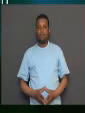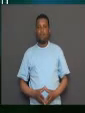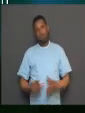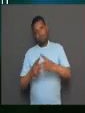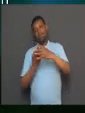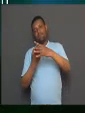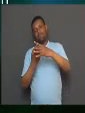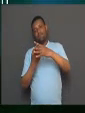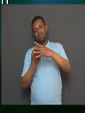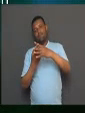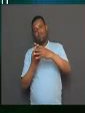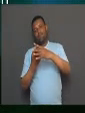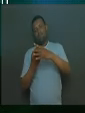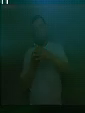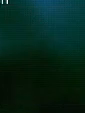Begin.